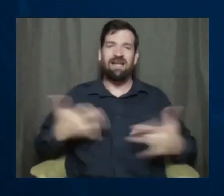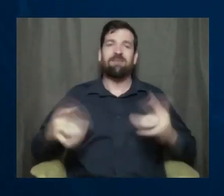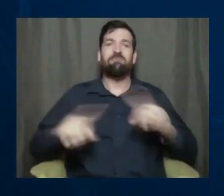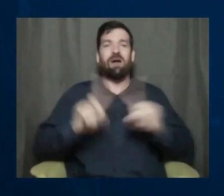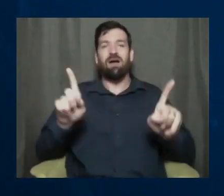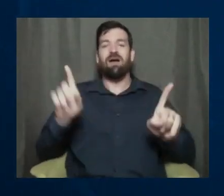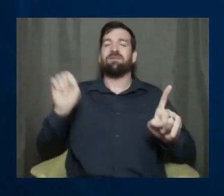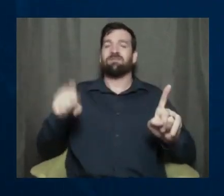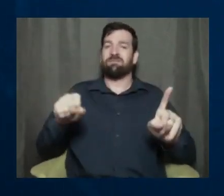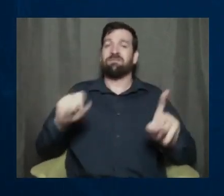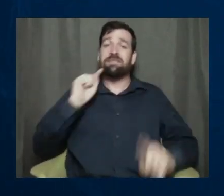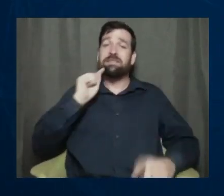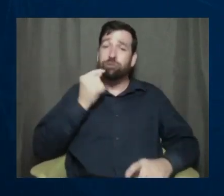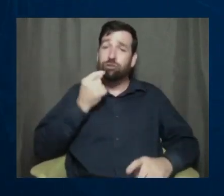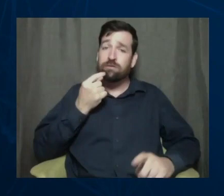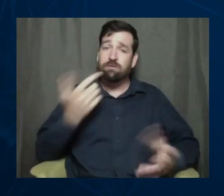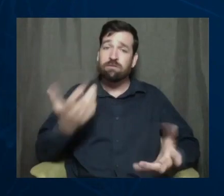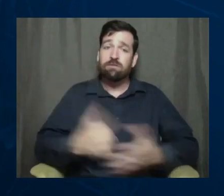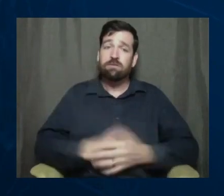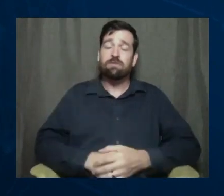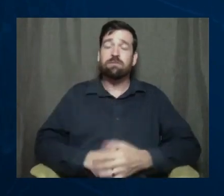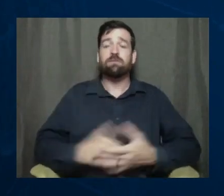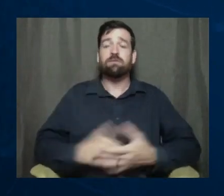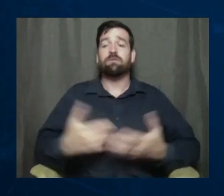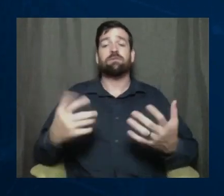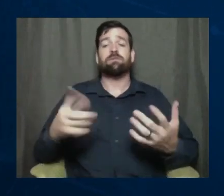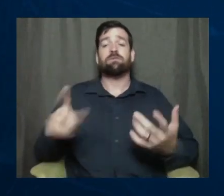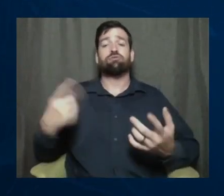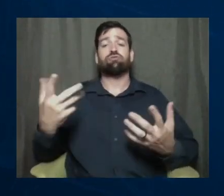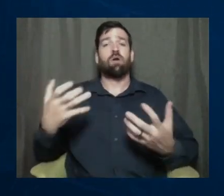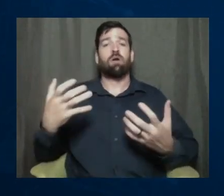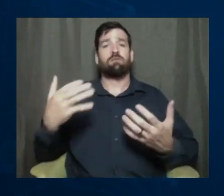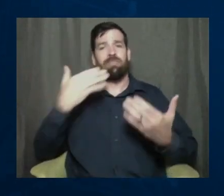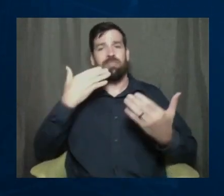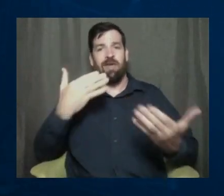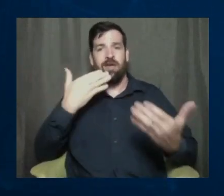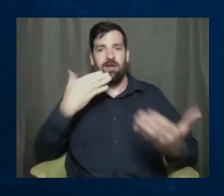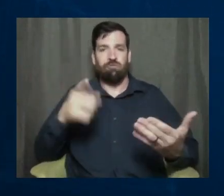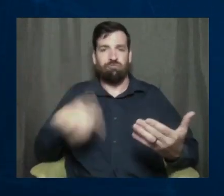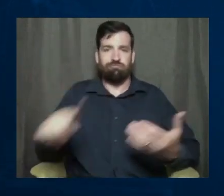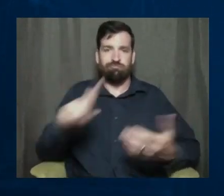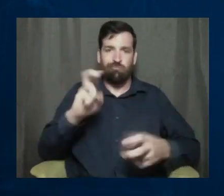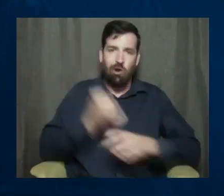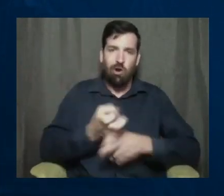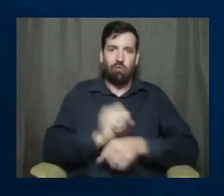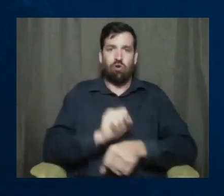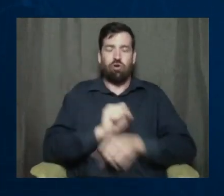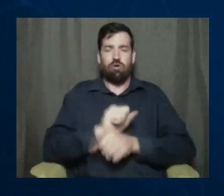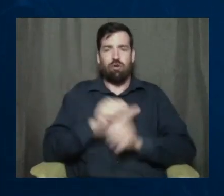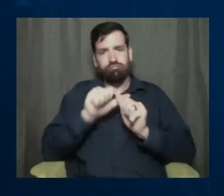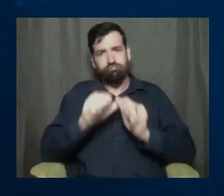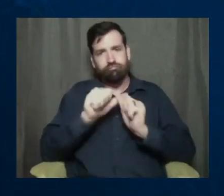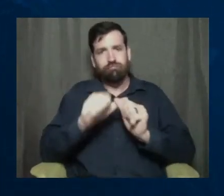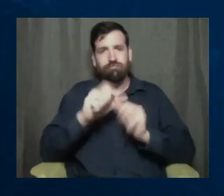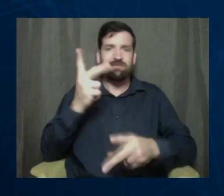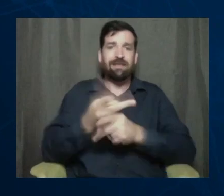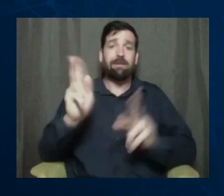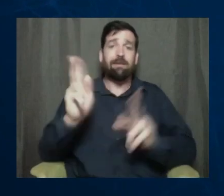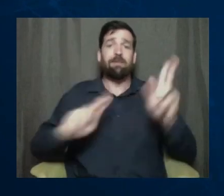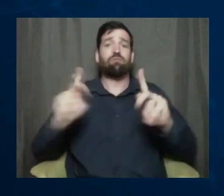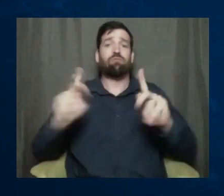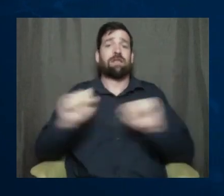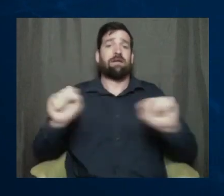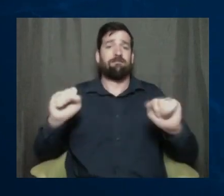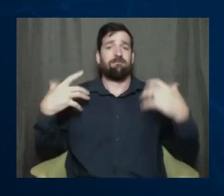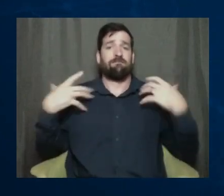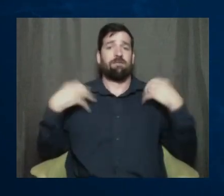serious note, we want to just thank you for your hard work and dedication for keeping the kingdom safe and healthy. And just know